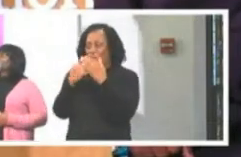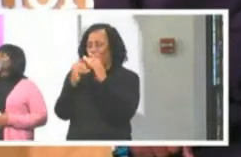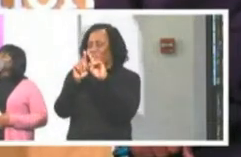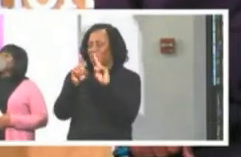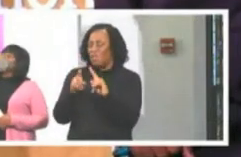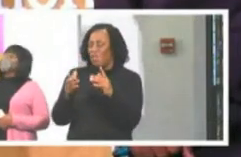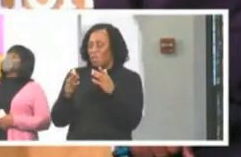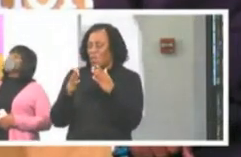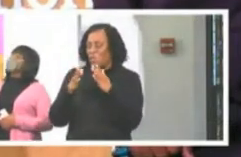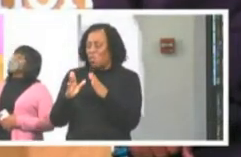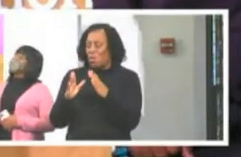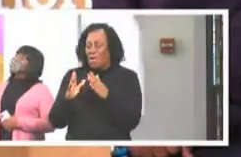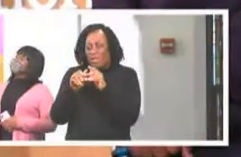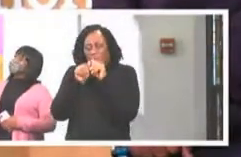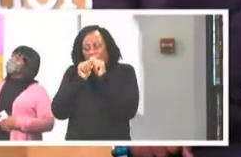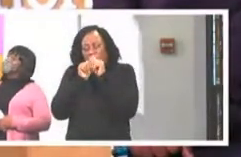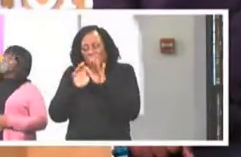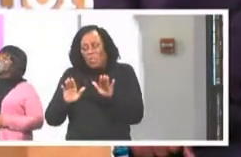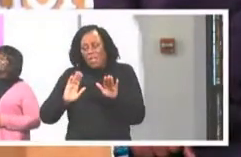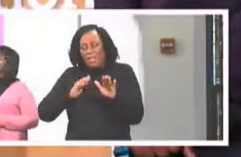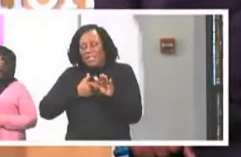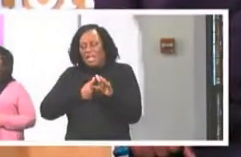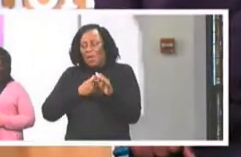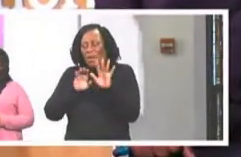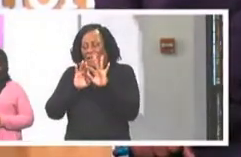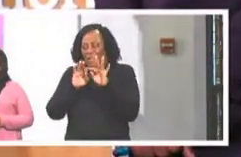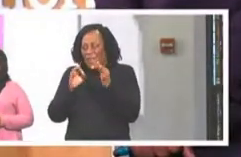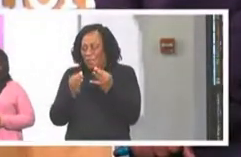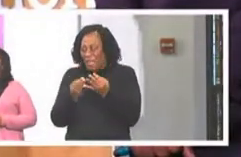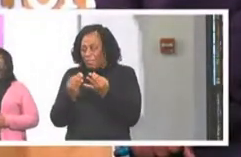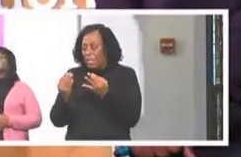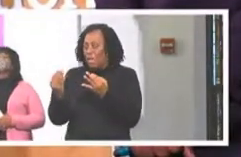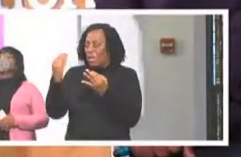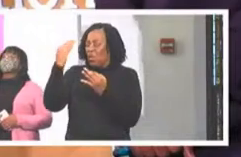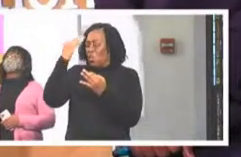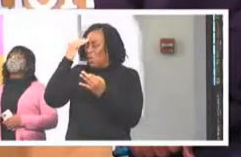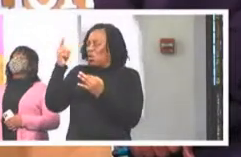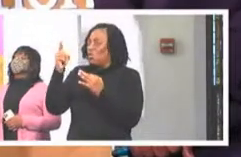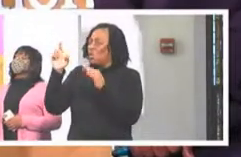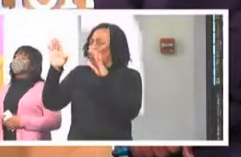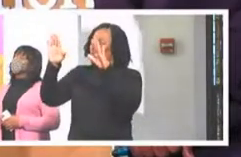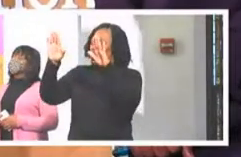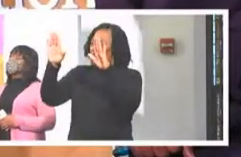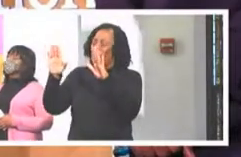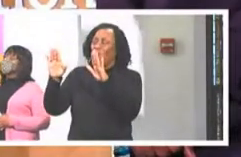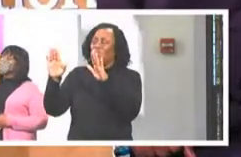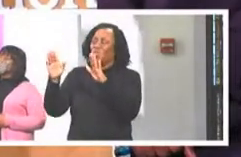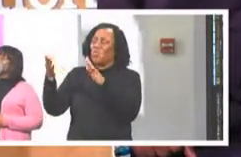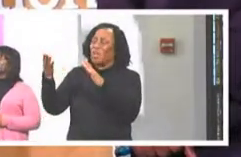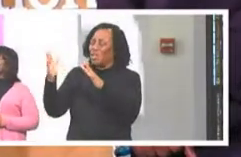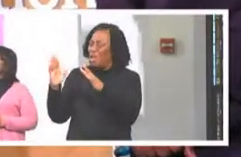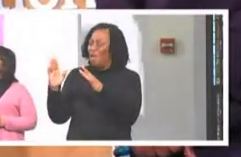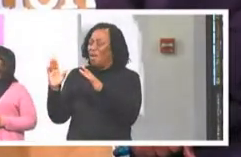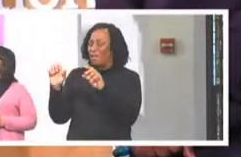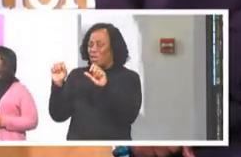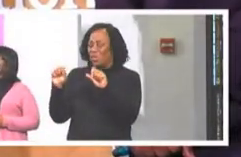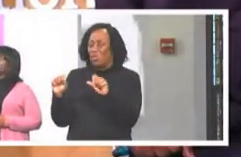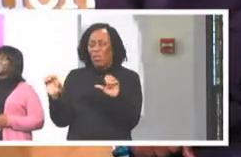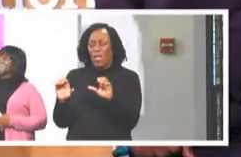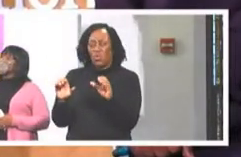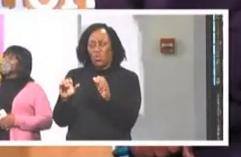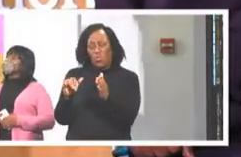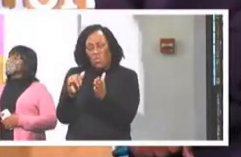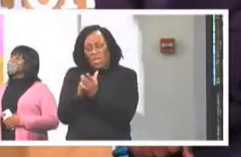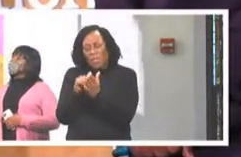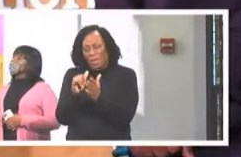members, Lord God. And God, in this moment, Lord God, we know that you are a great God. You are a God that can do the impossible. So God, we brought